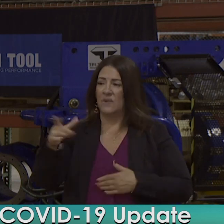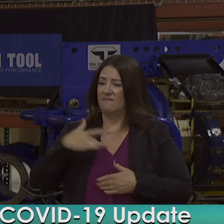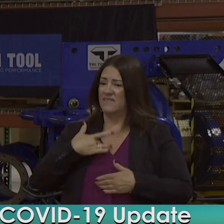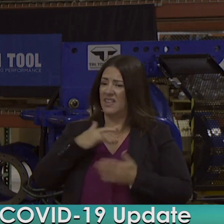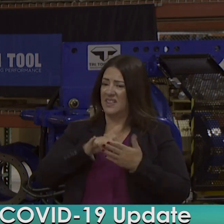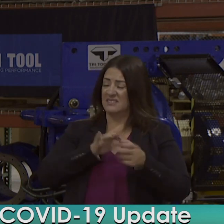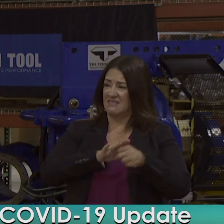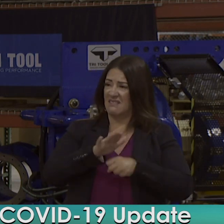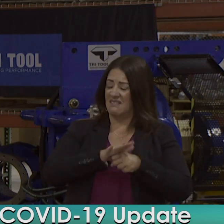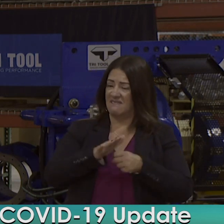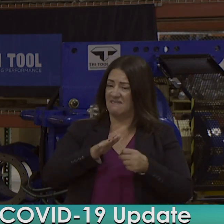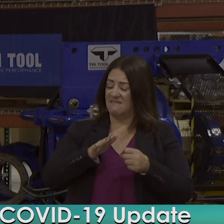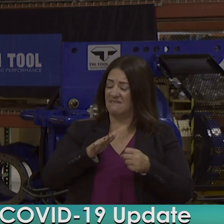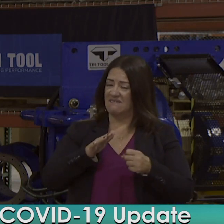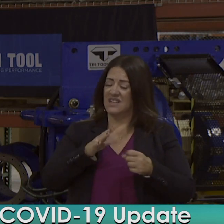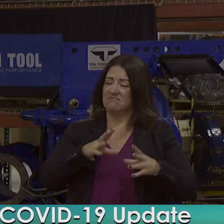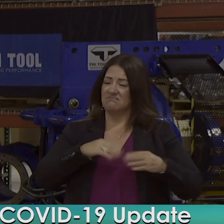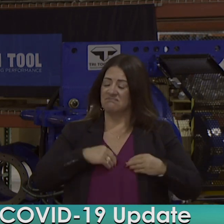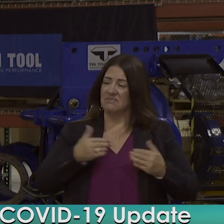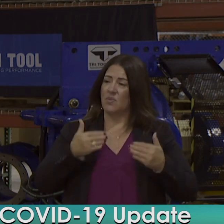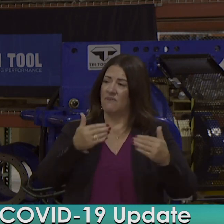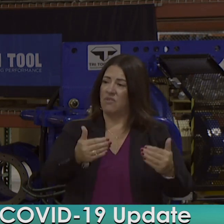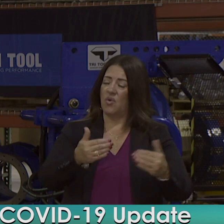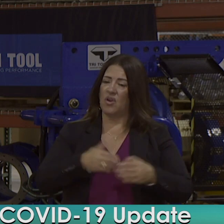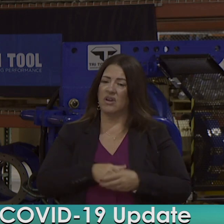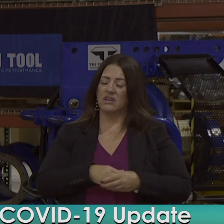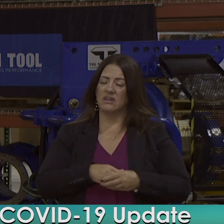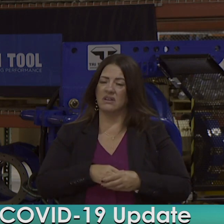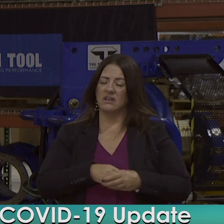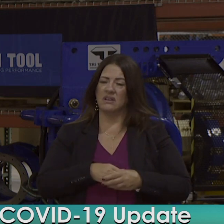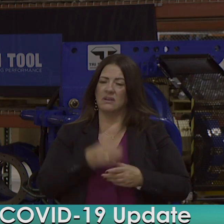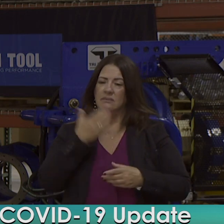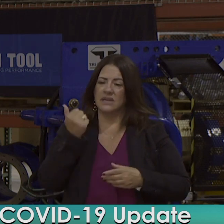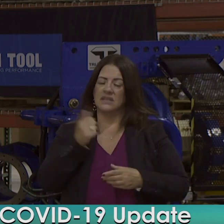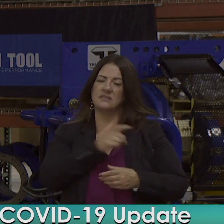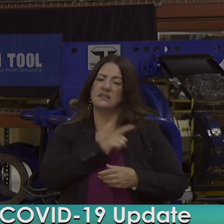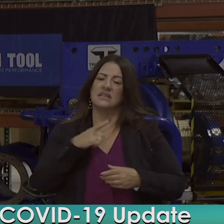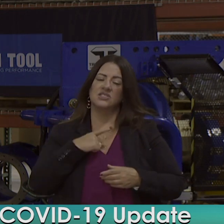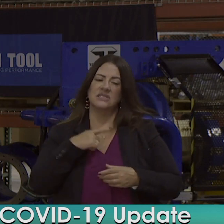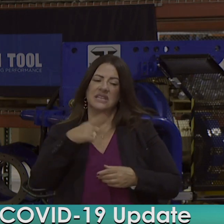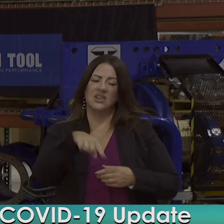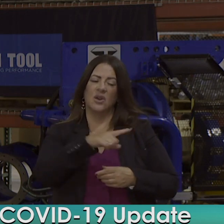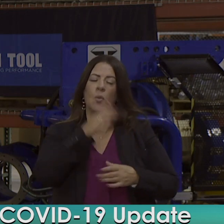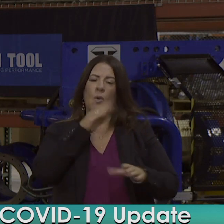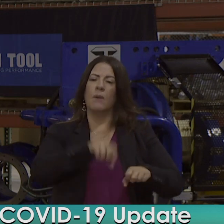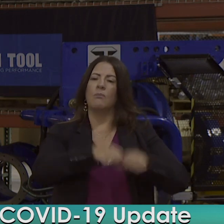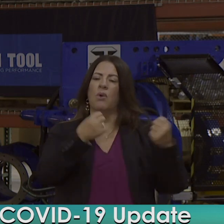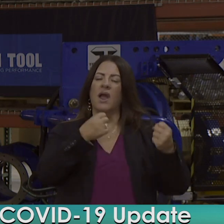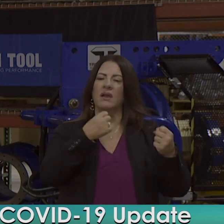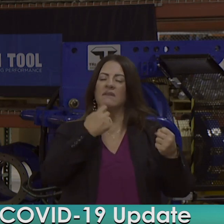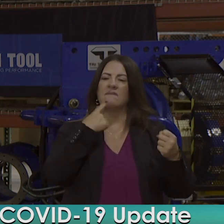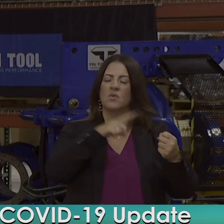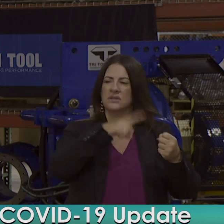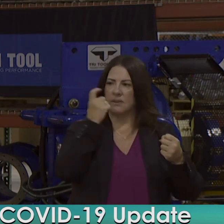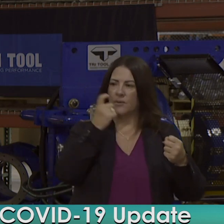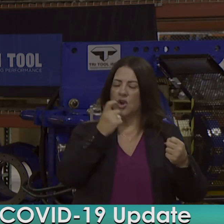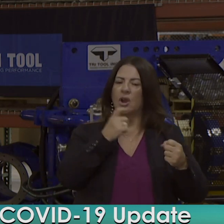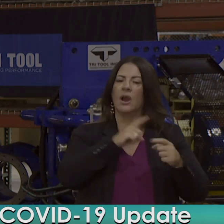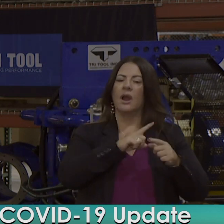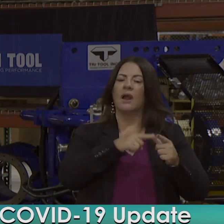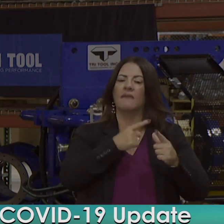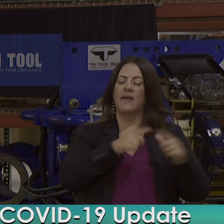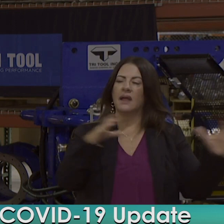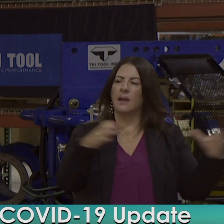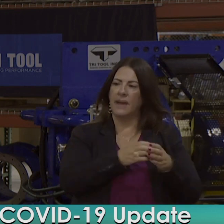be enough going forward, especially after the legislature goes on recess to, respond to COVID-19 in the